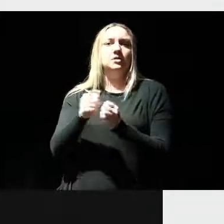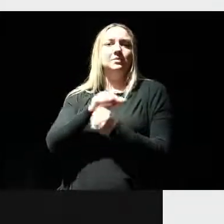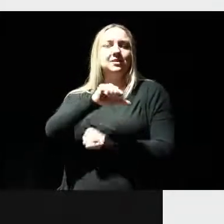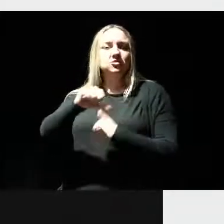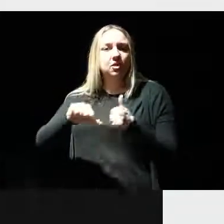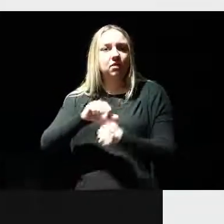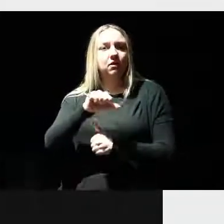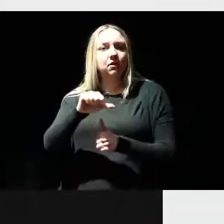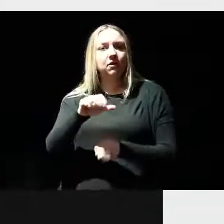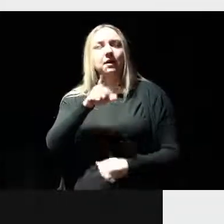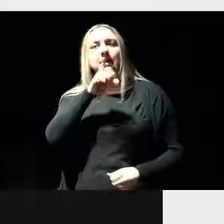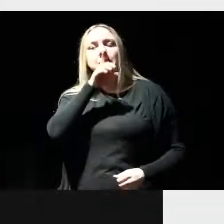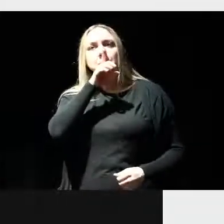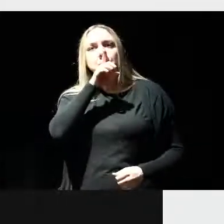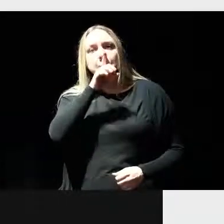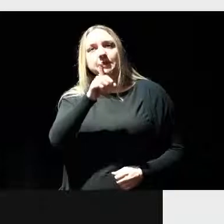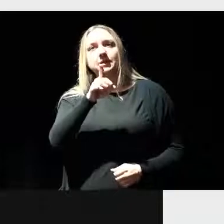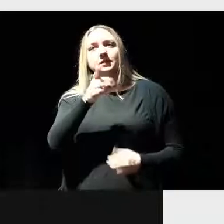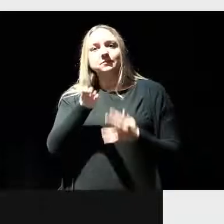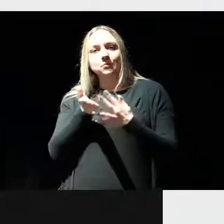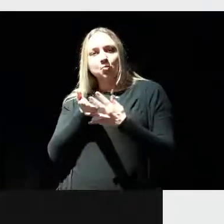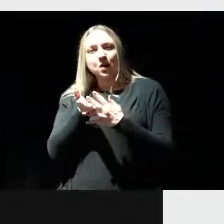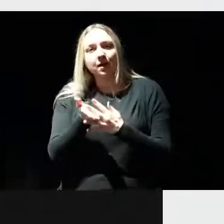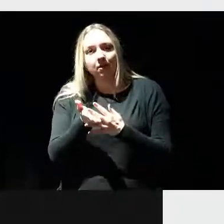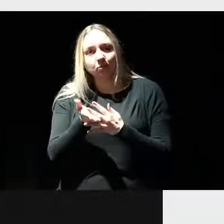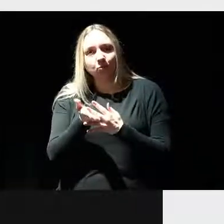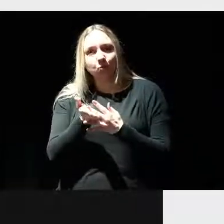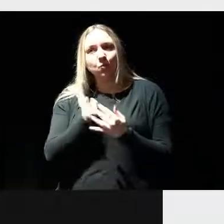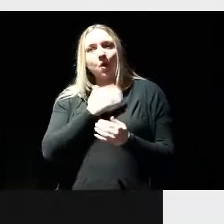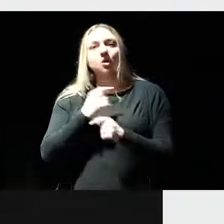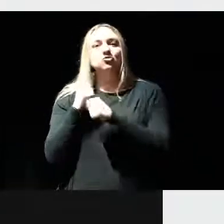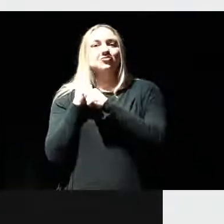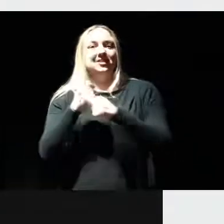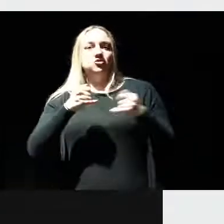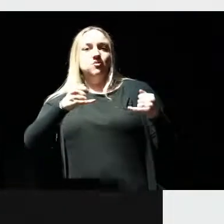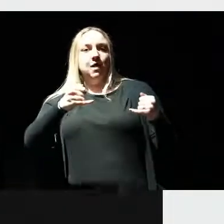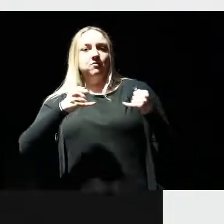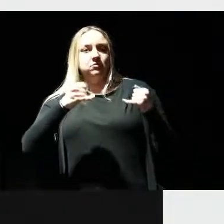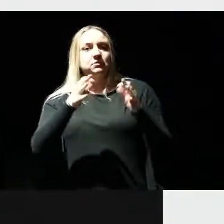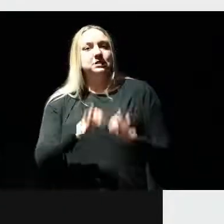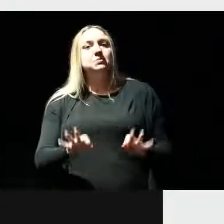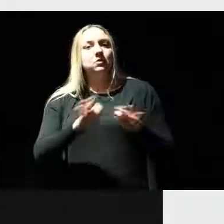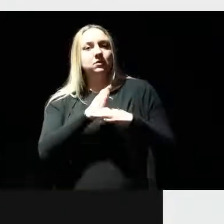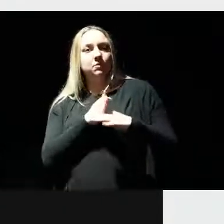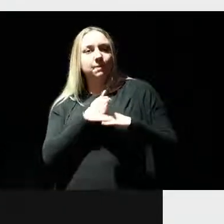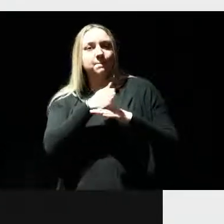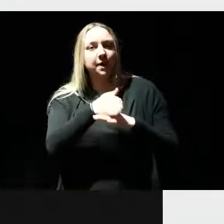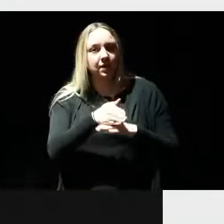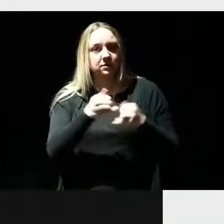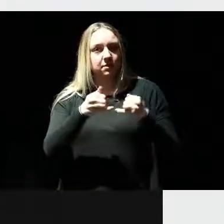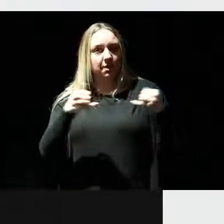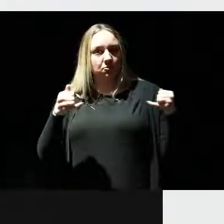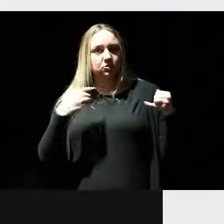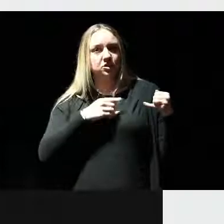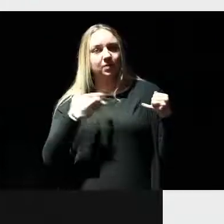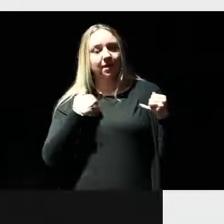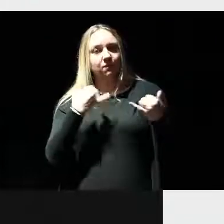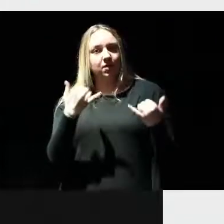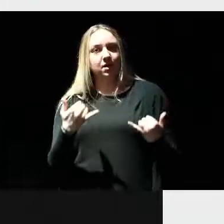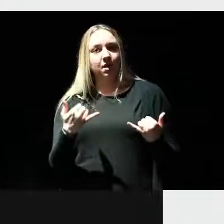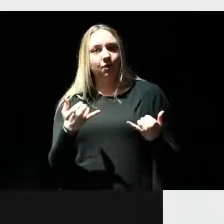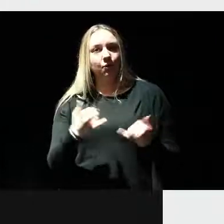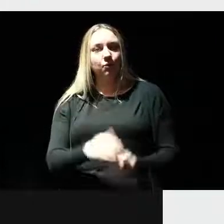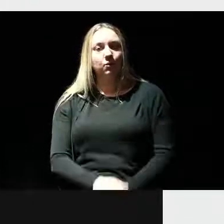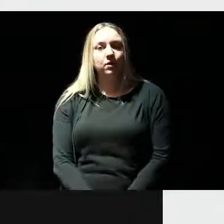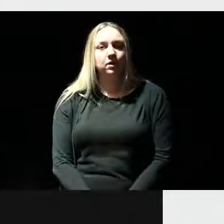of the more siloized and traditional boundaries of specialization is a part